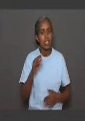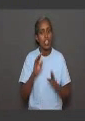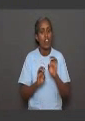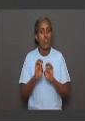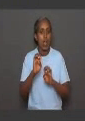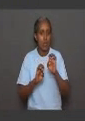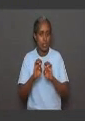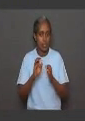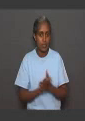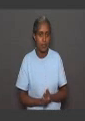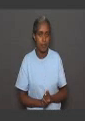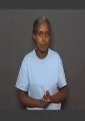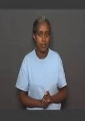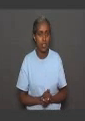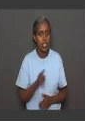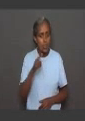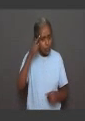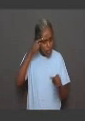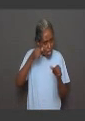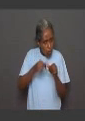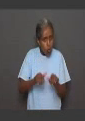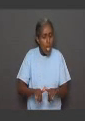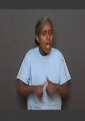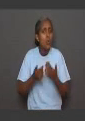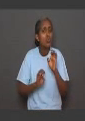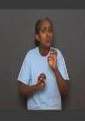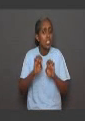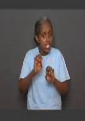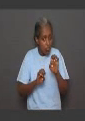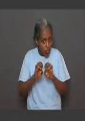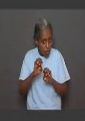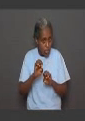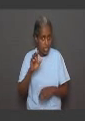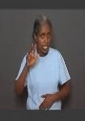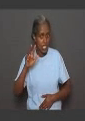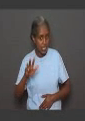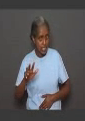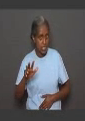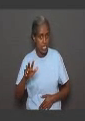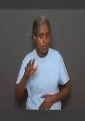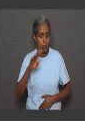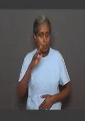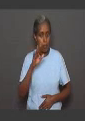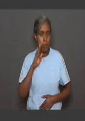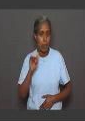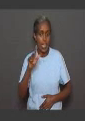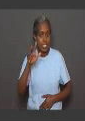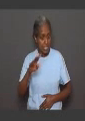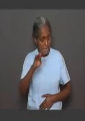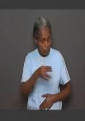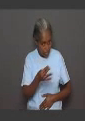and evaluate it. Do you recall how to evaluate a 3 by